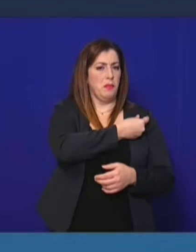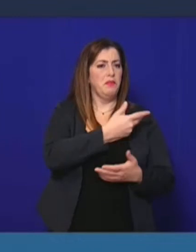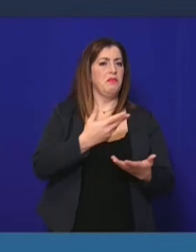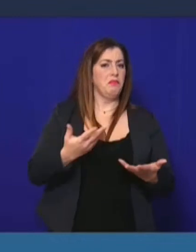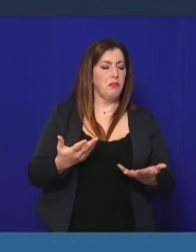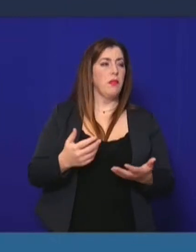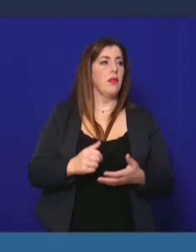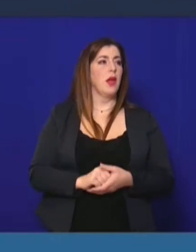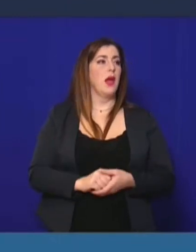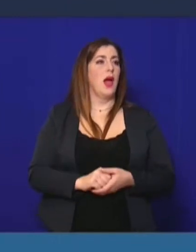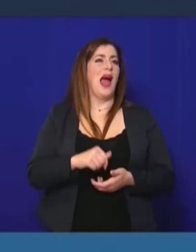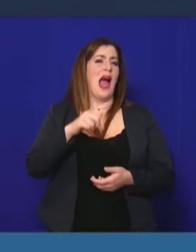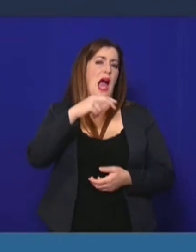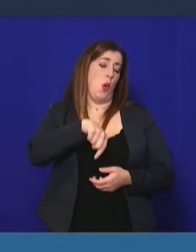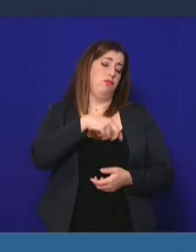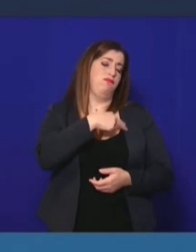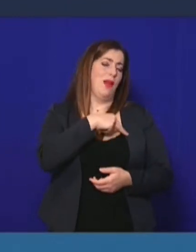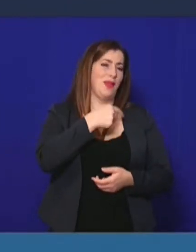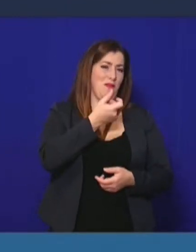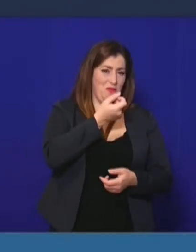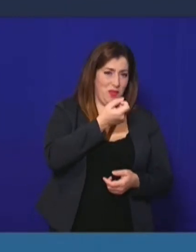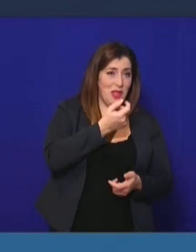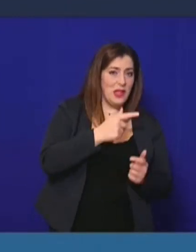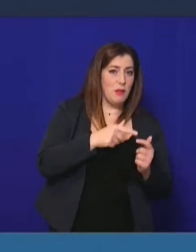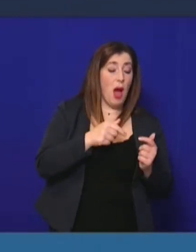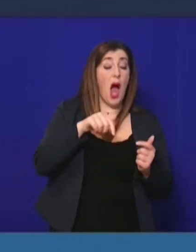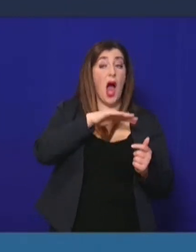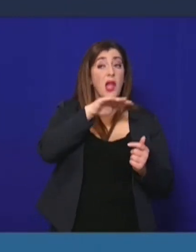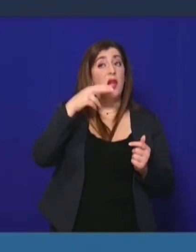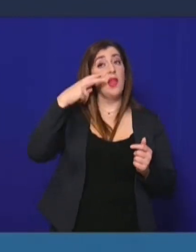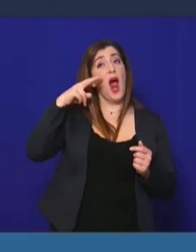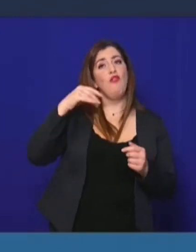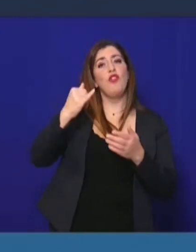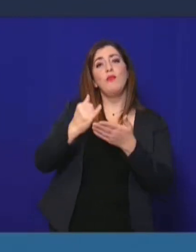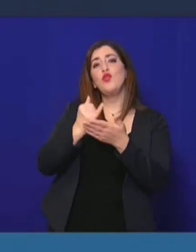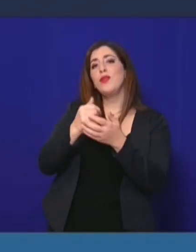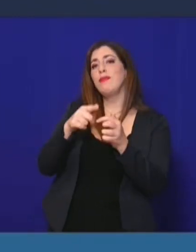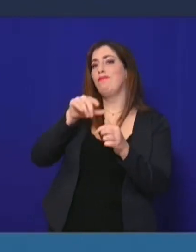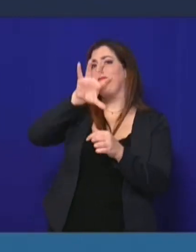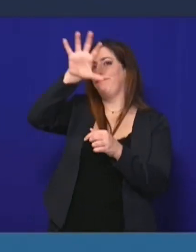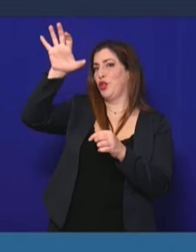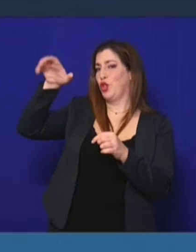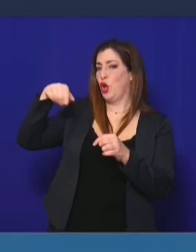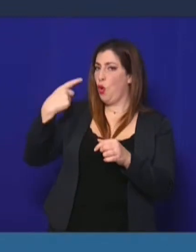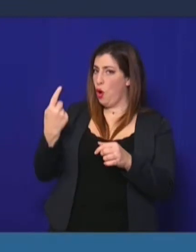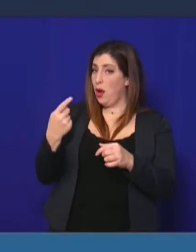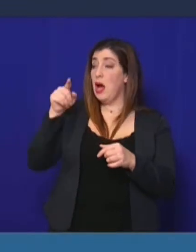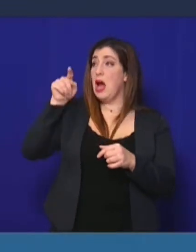hemm numri kbar ta' nies li propju diġà qegħdin jitlaqmu, hemmhekk